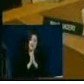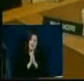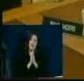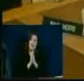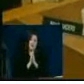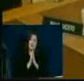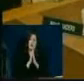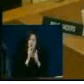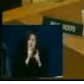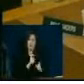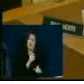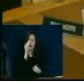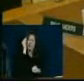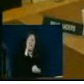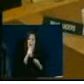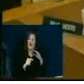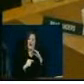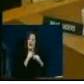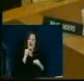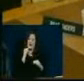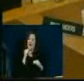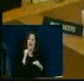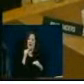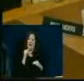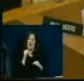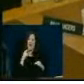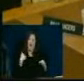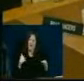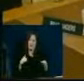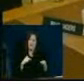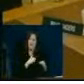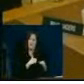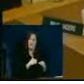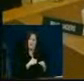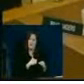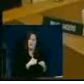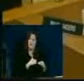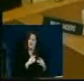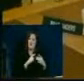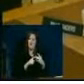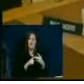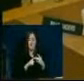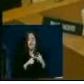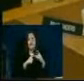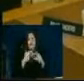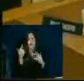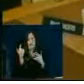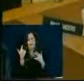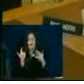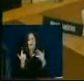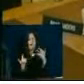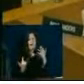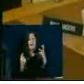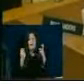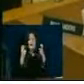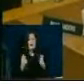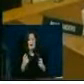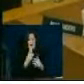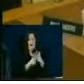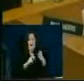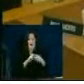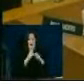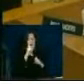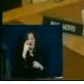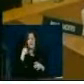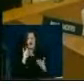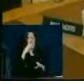going to issue an opinion. But would you send us an email as a commission to stipulate as to what the issues that are with the contract? Because I don't want